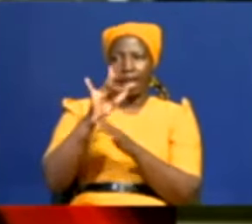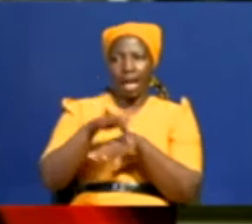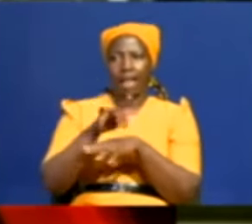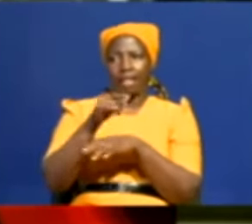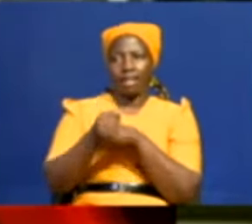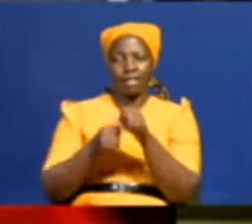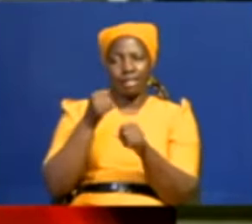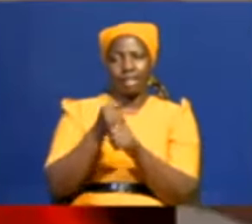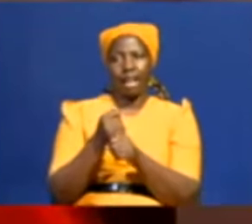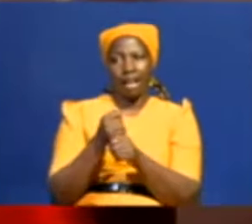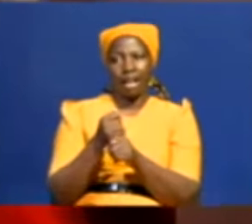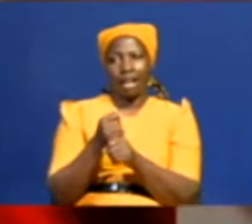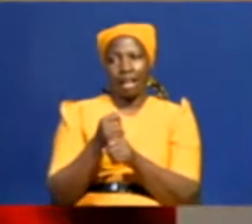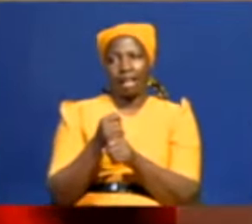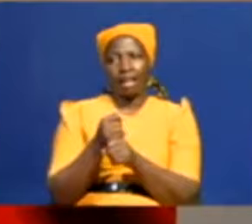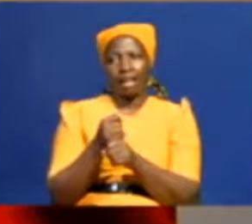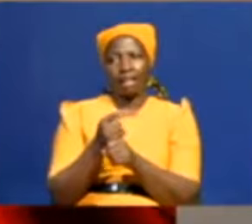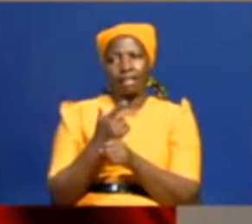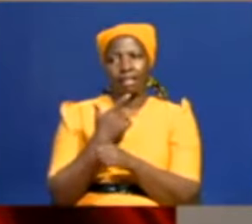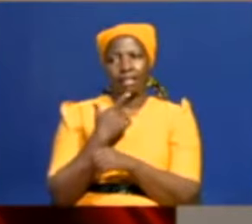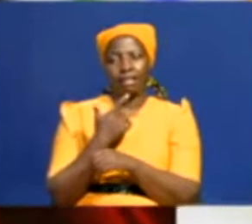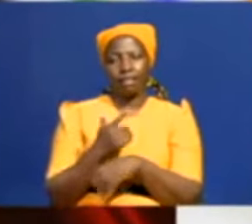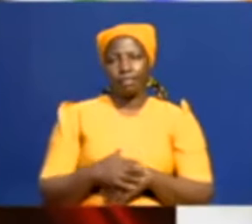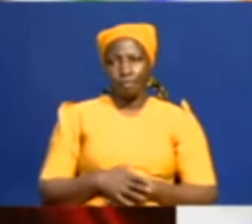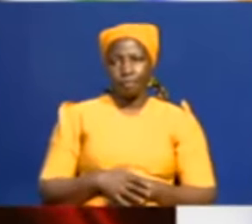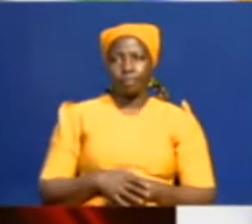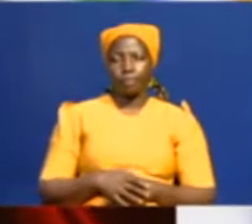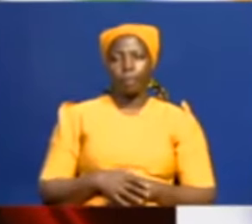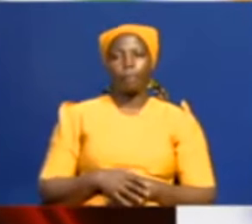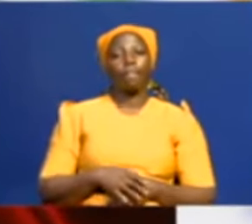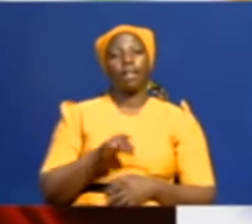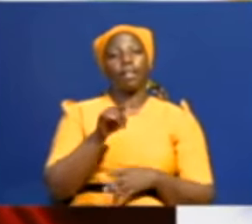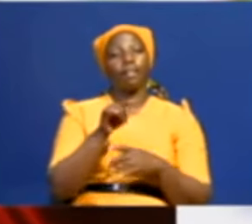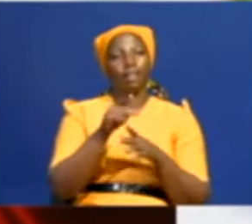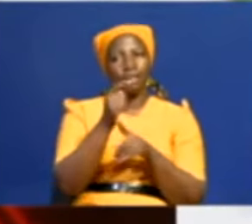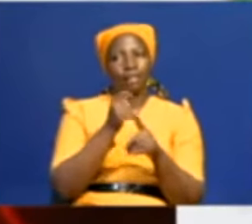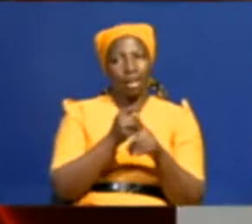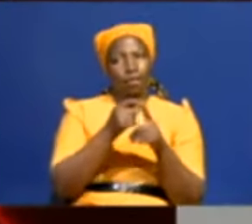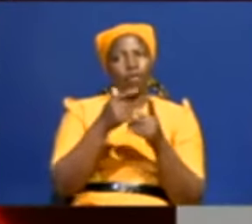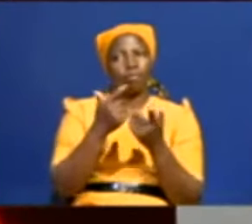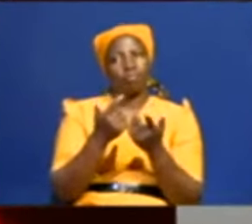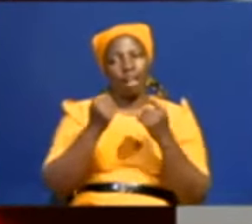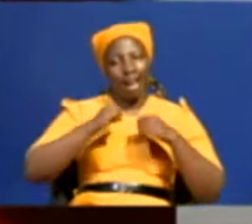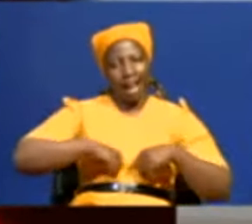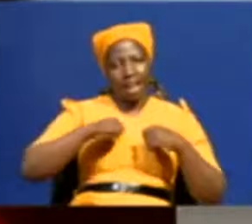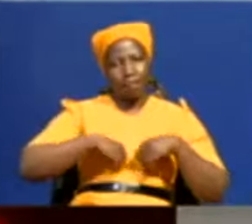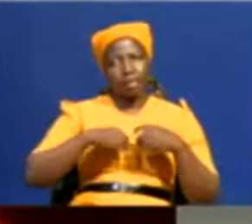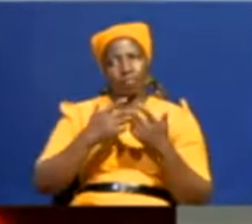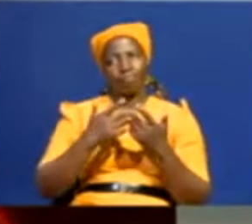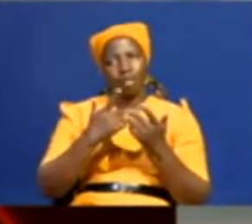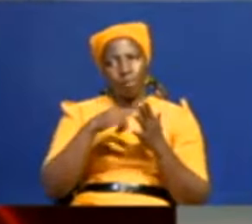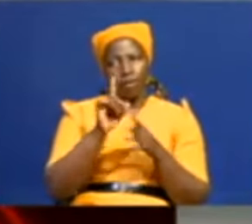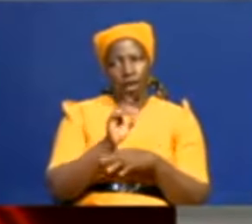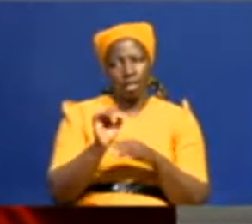consented to allowing Google to collect information on their browsing activity. The terms of the settlement were not disclosed. Elsewhere, Boeing